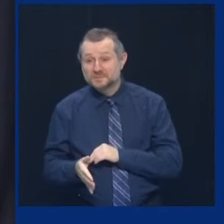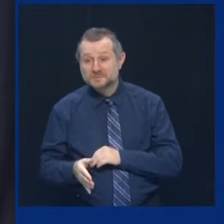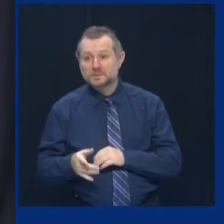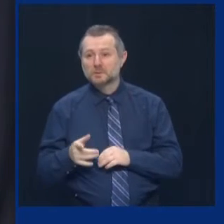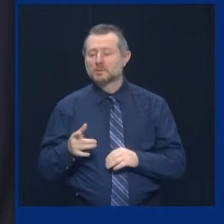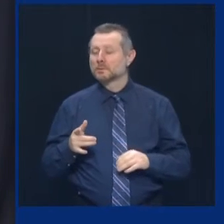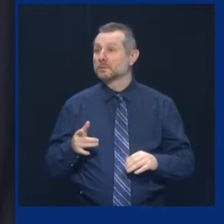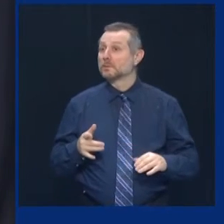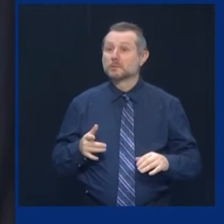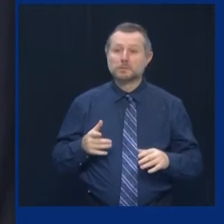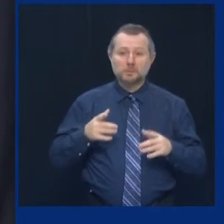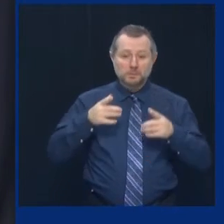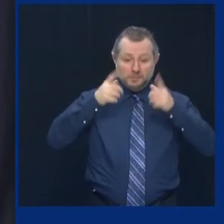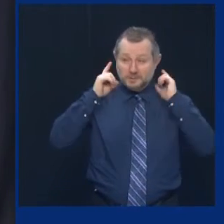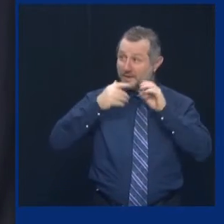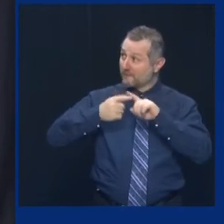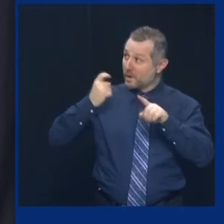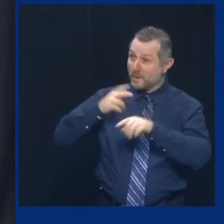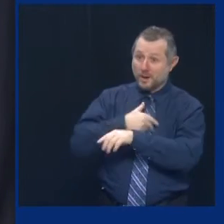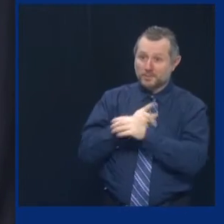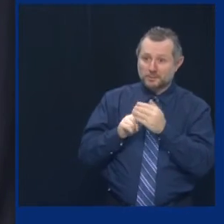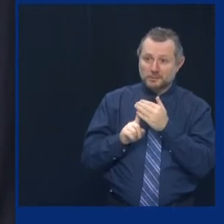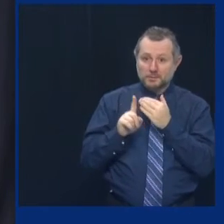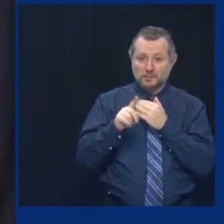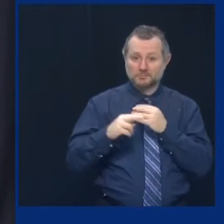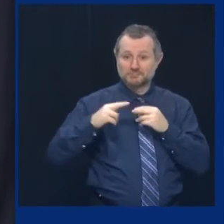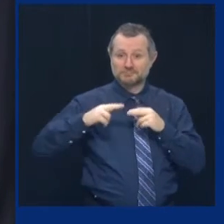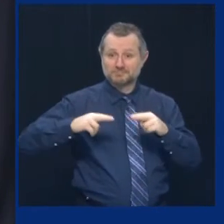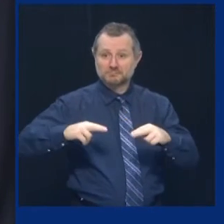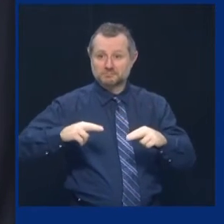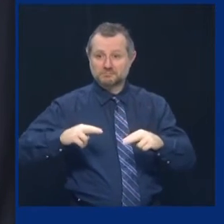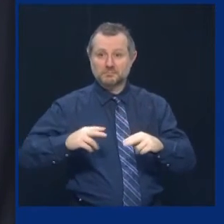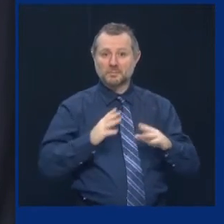if you get anywhere near overwhelming the hospital,